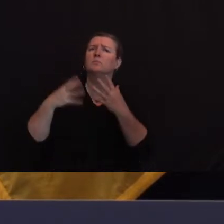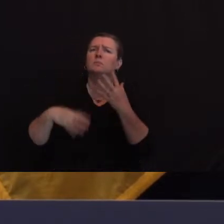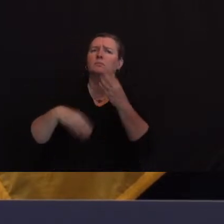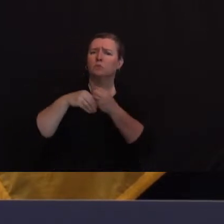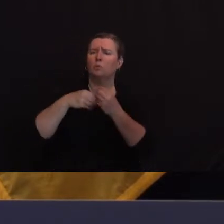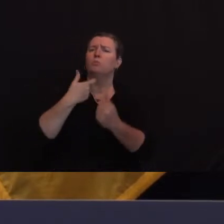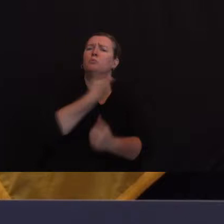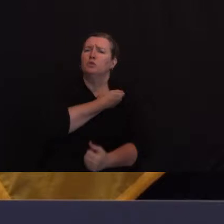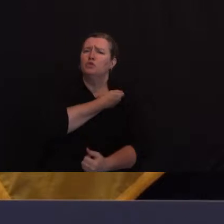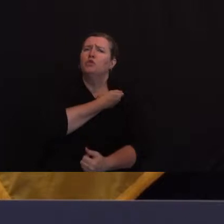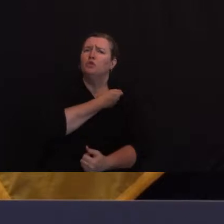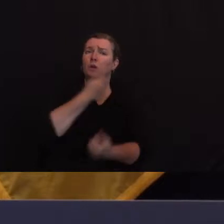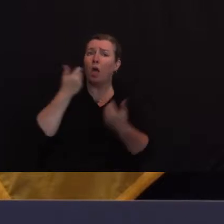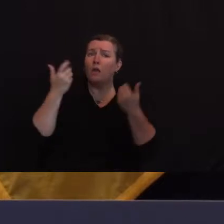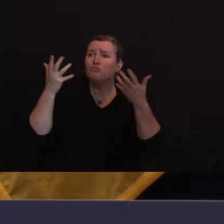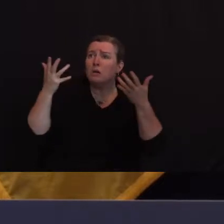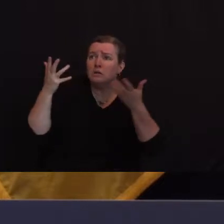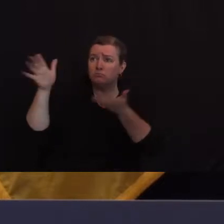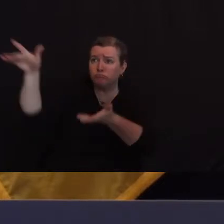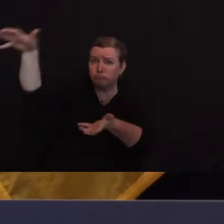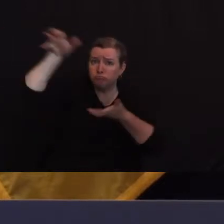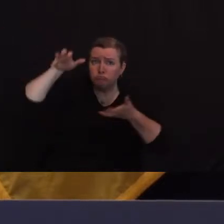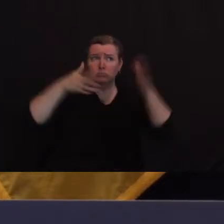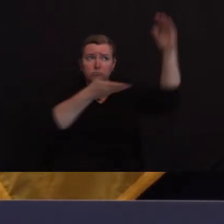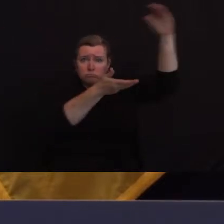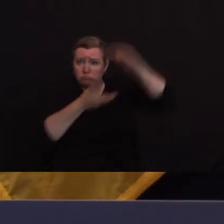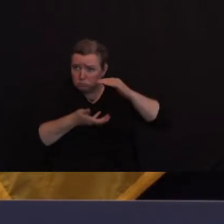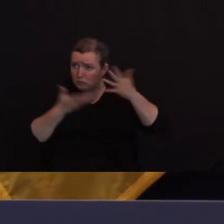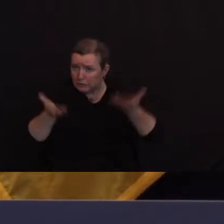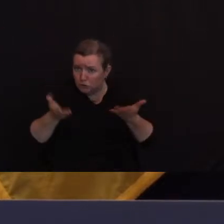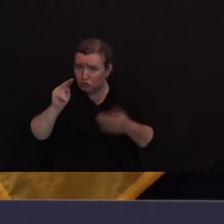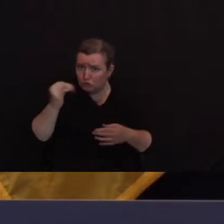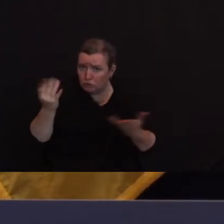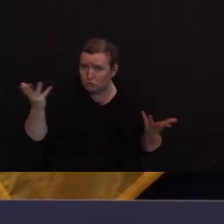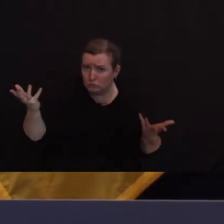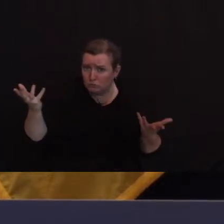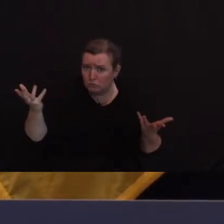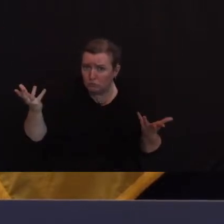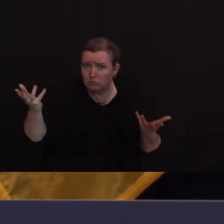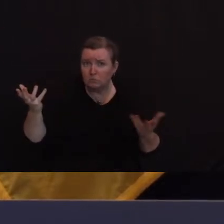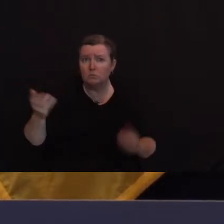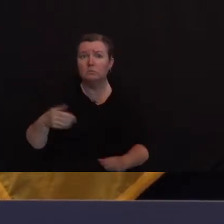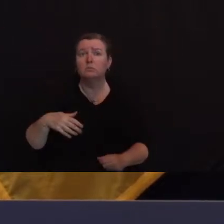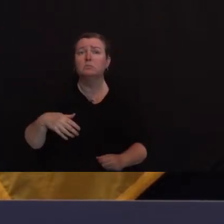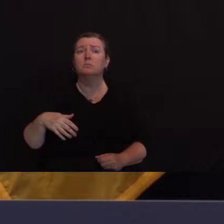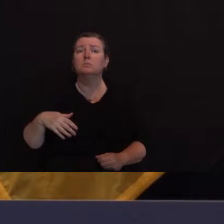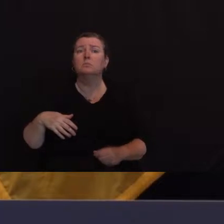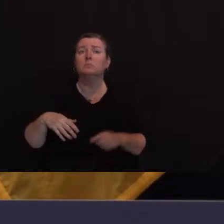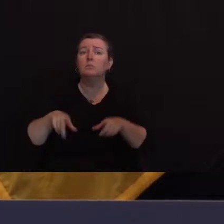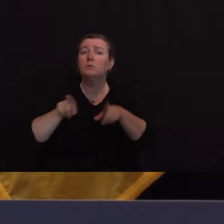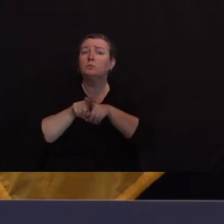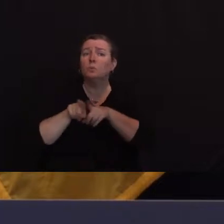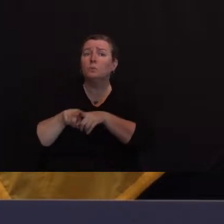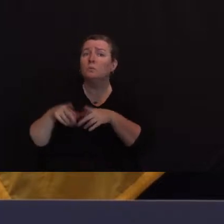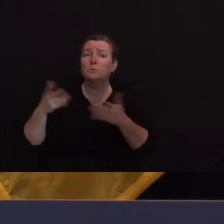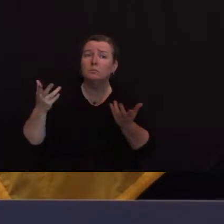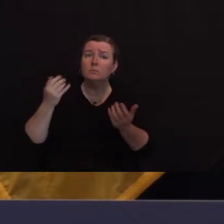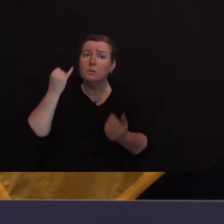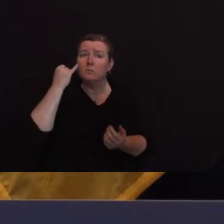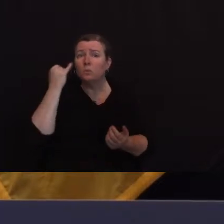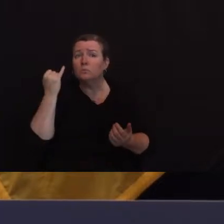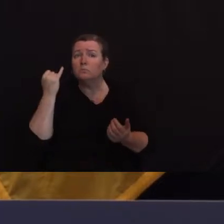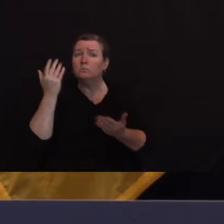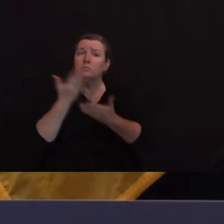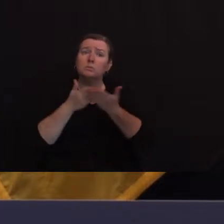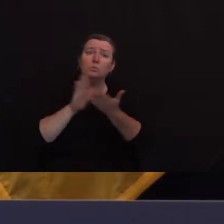in the state? And a question from our reporter, Joanna Gagas. How will you respond to districts that don't comply with mask mandates, especially if it's a matter of